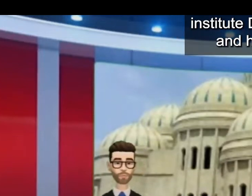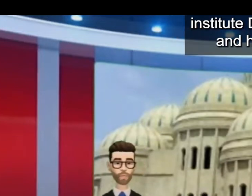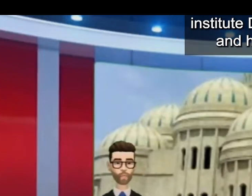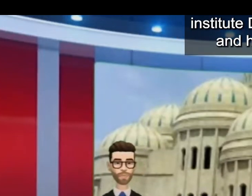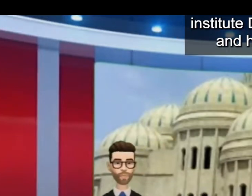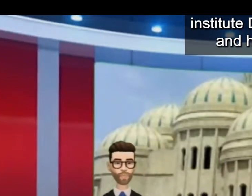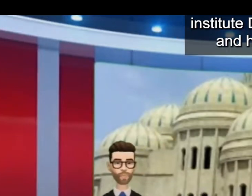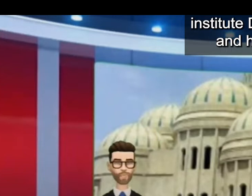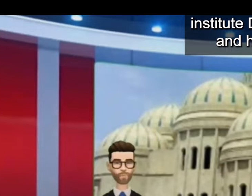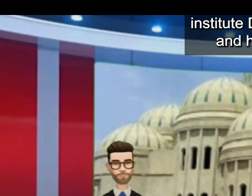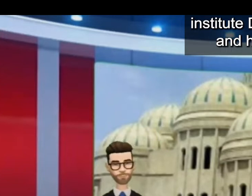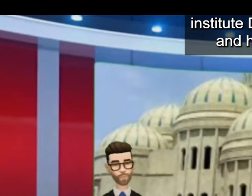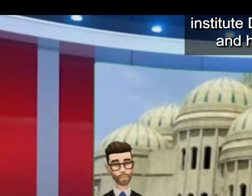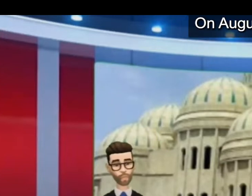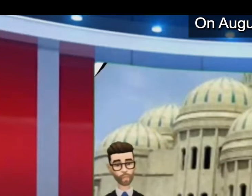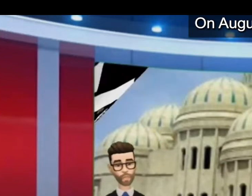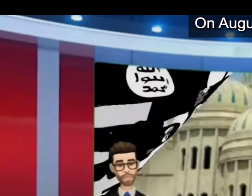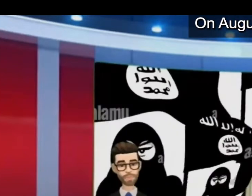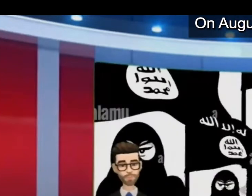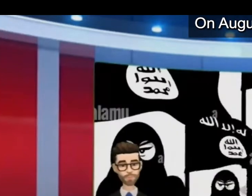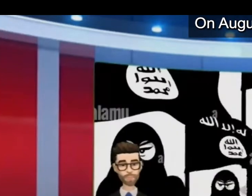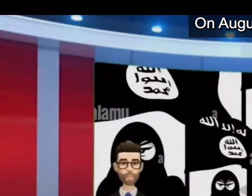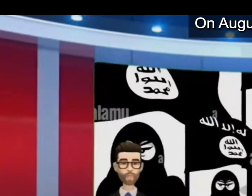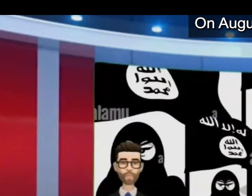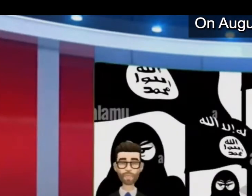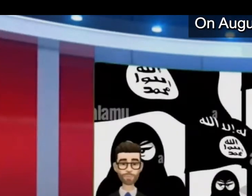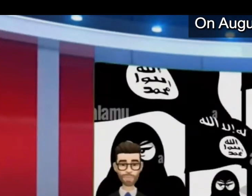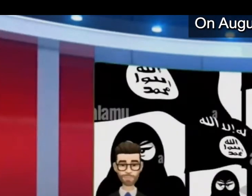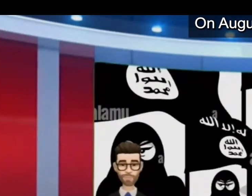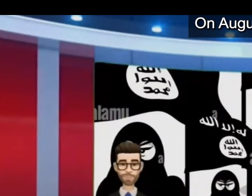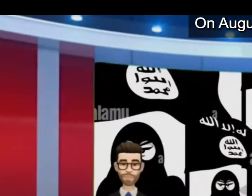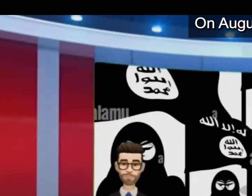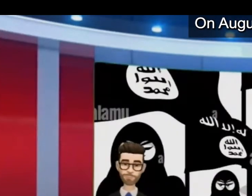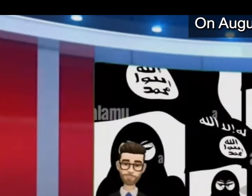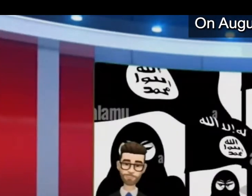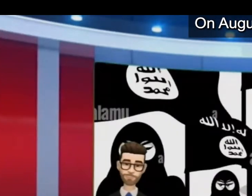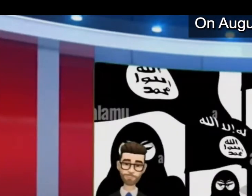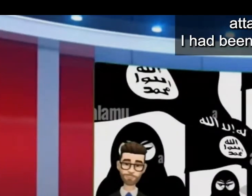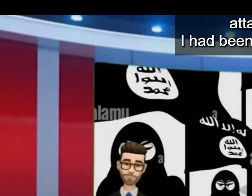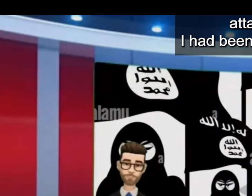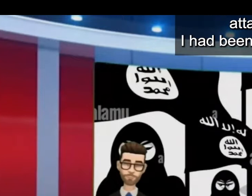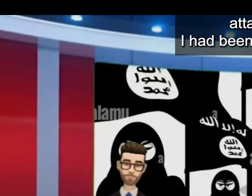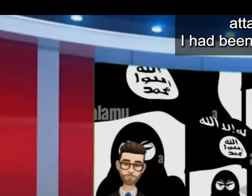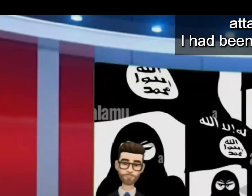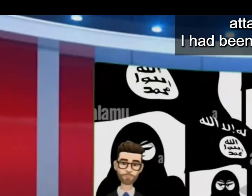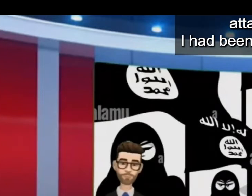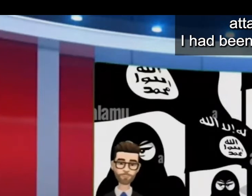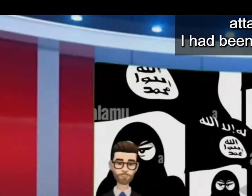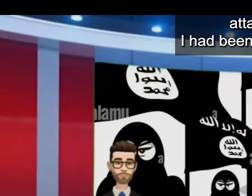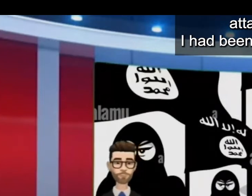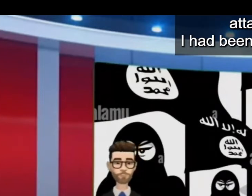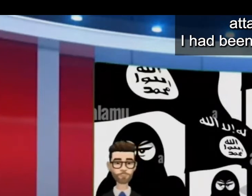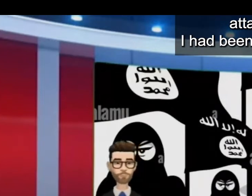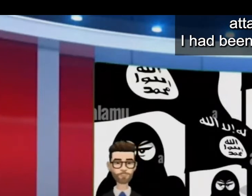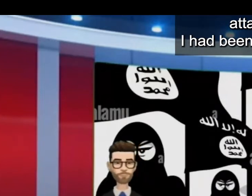Department of Tourism and Hotel Management. On August 14, 2014, after ISIS attack on my city Sinjar